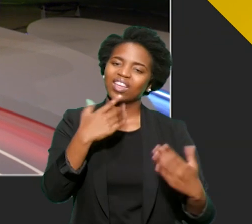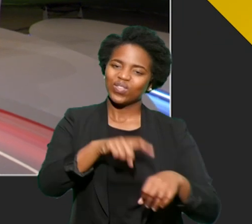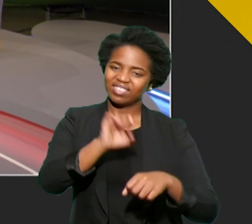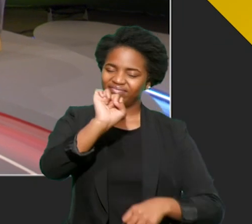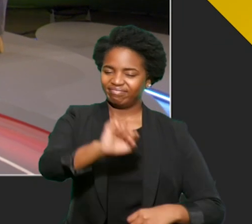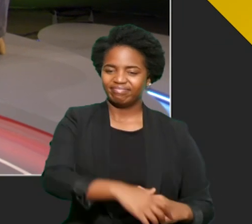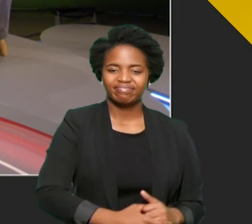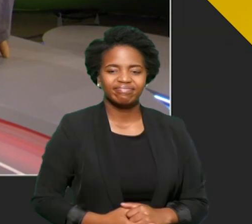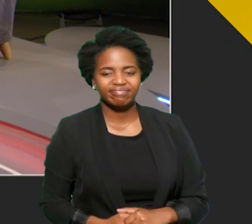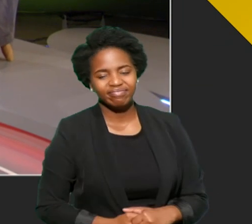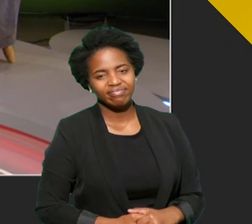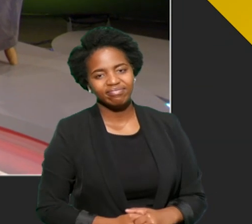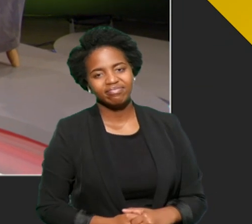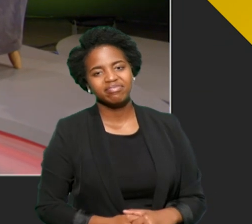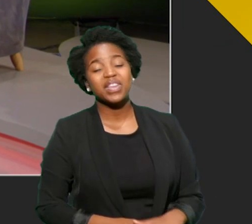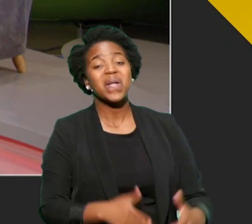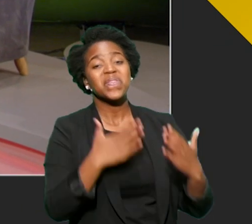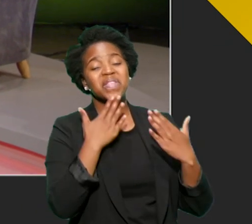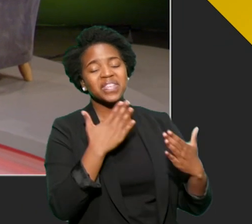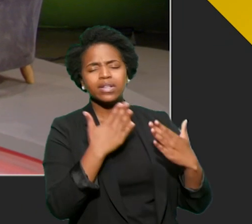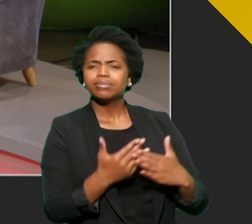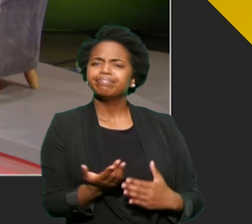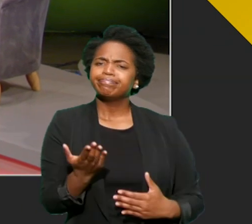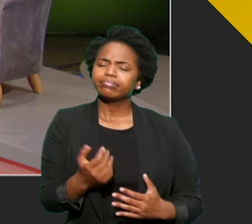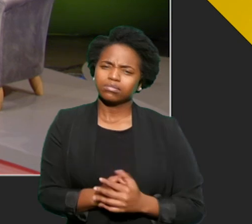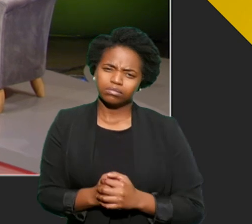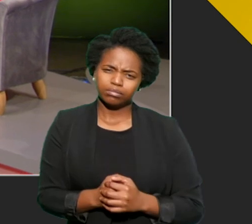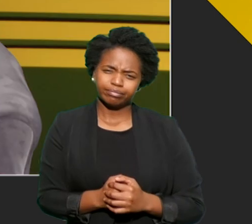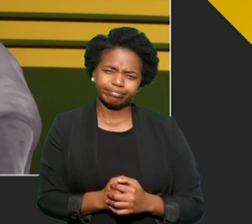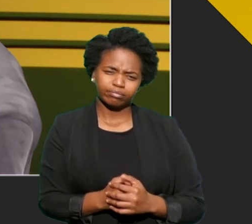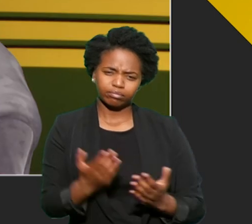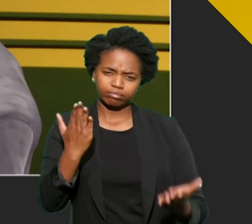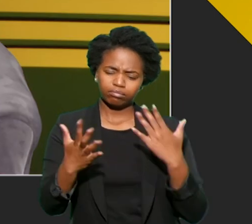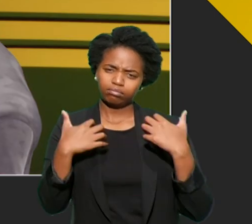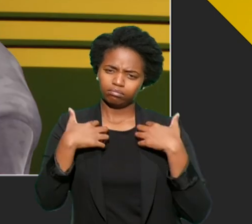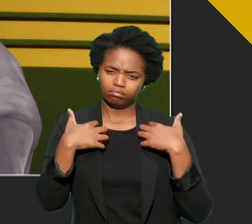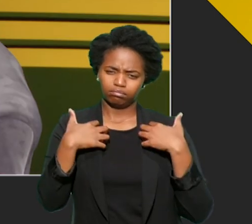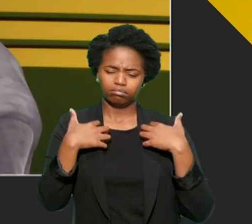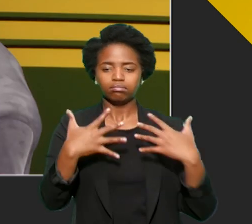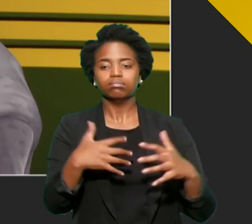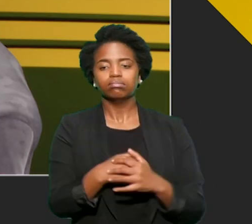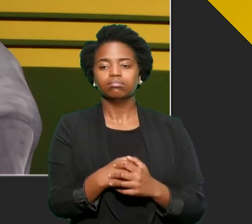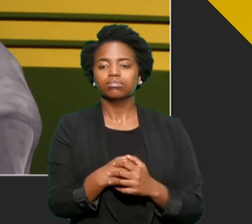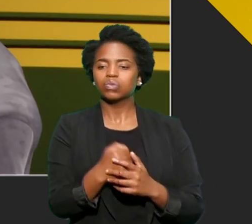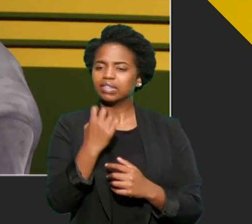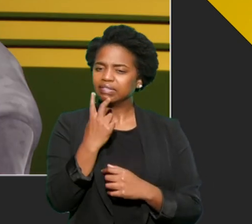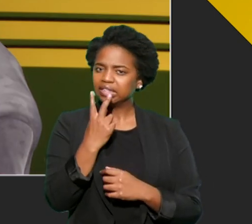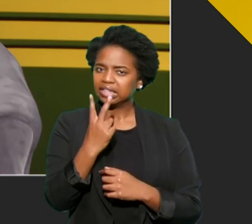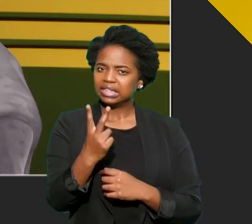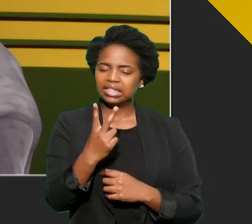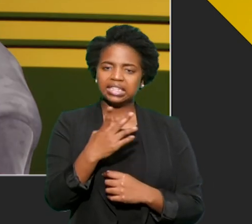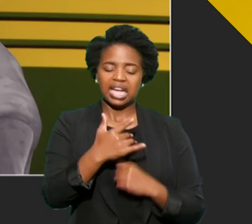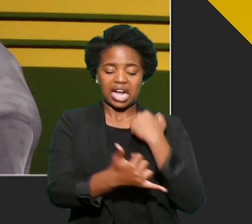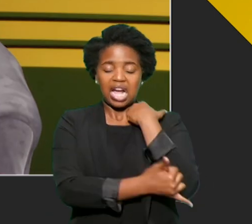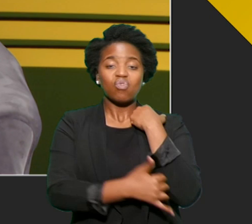time. Thank you very much. Mr. Van Wyk, perhaps maybe we can start the conversation here. We've seen various areas in London